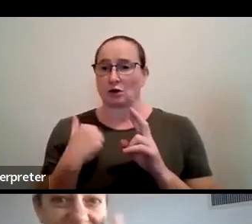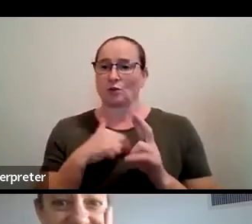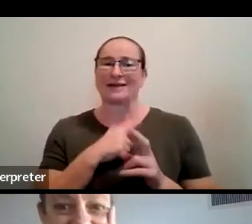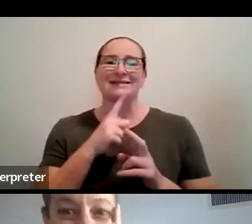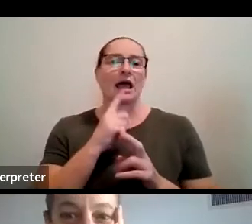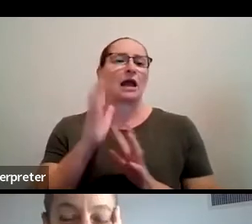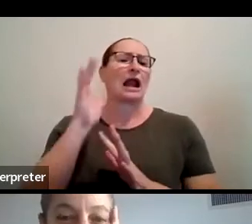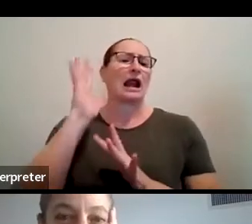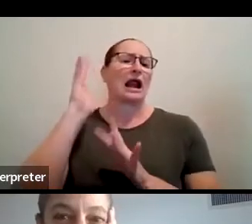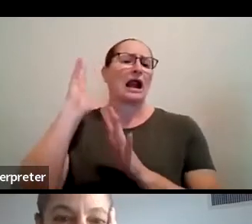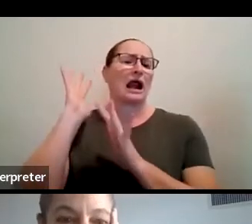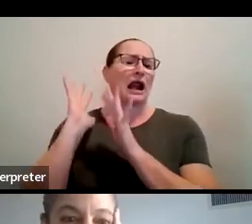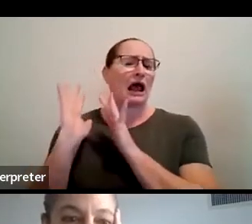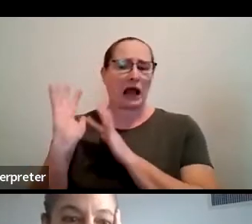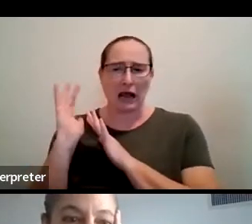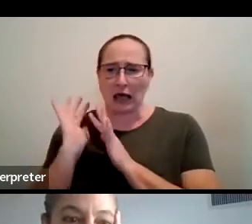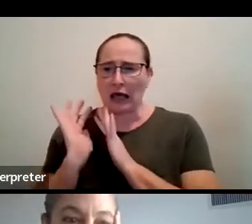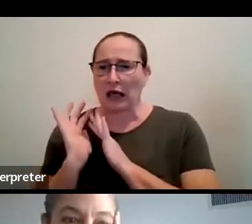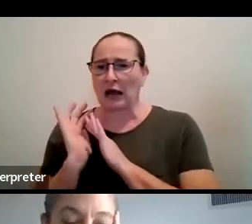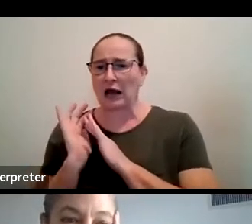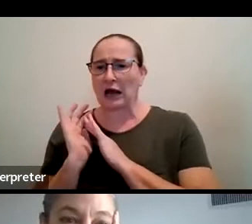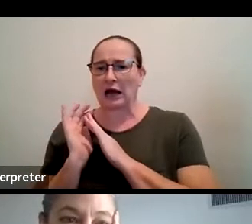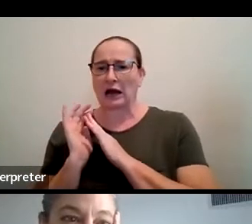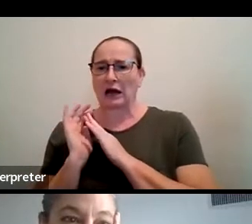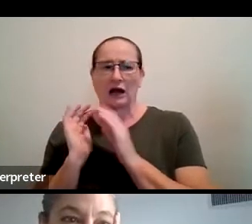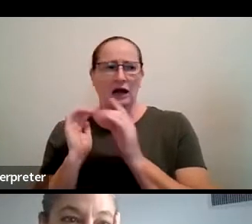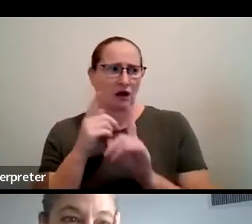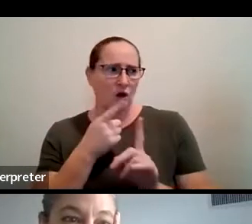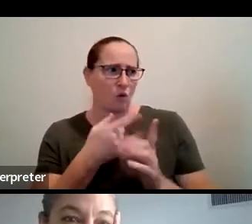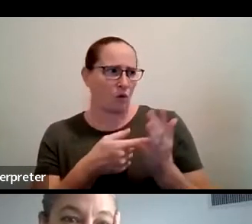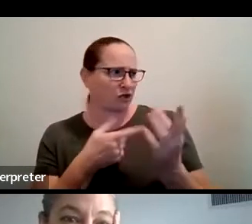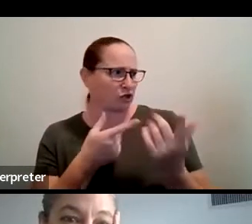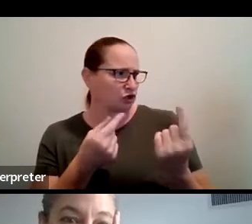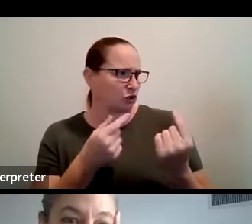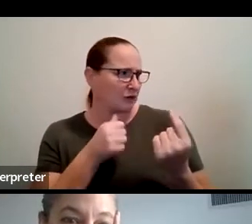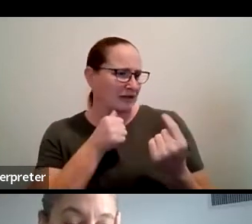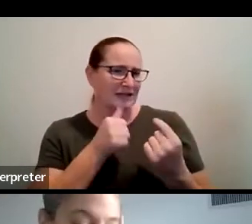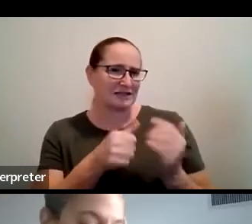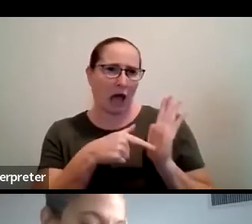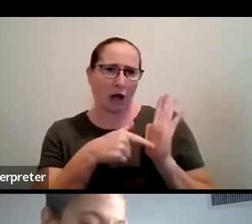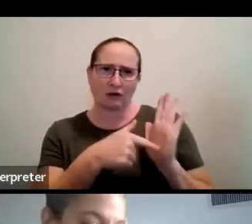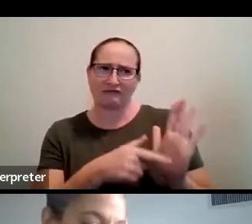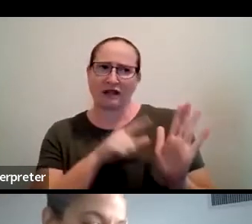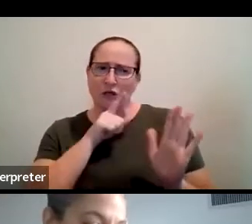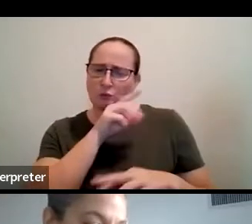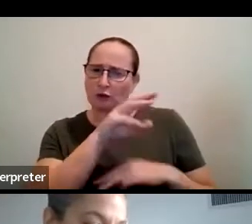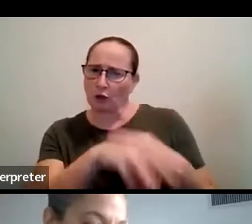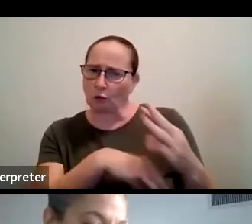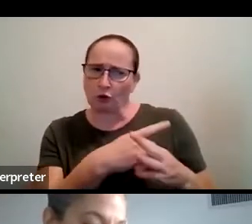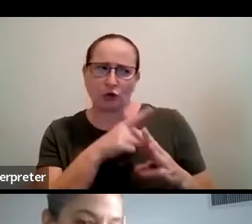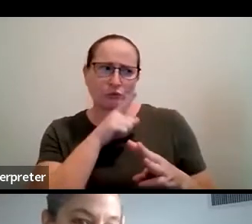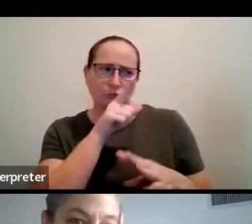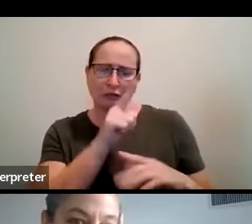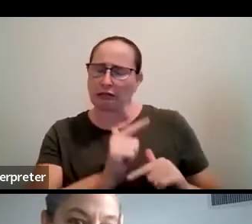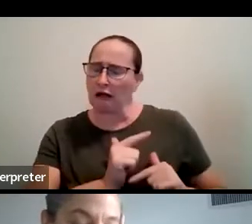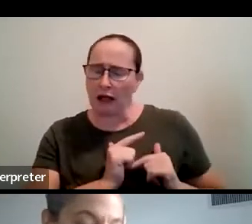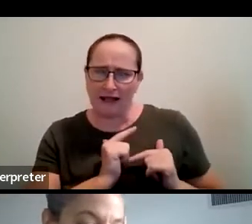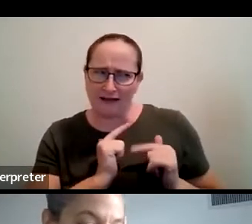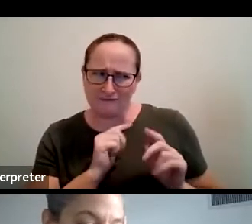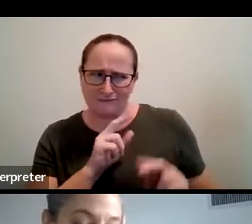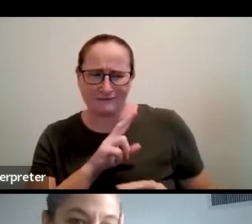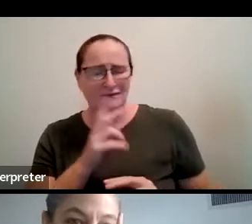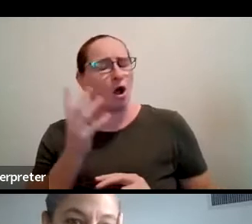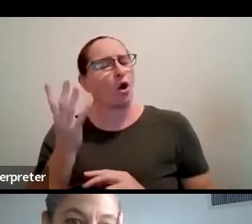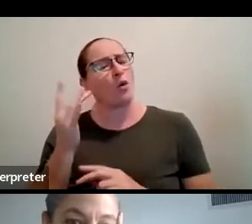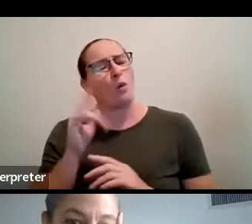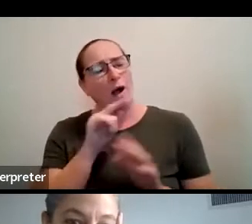back then, and I was on the front lines, like, what you guys are doing does not reflect the real world or real life. And why are